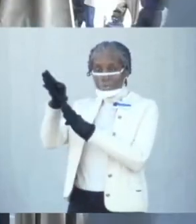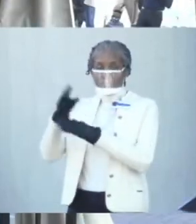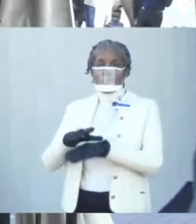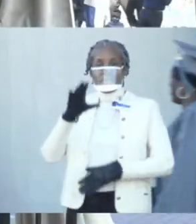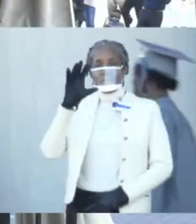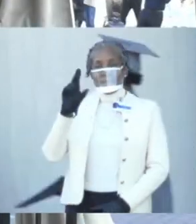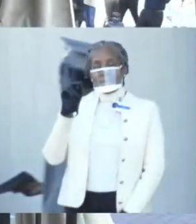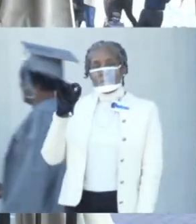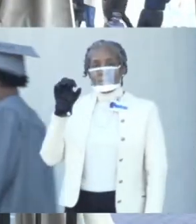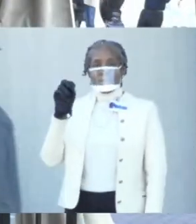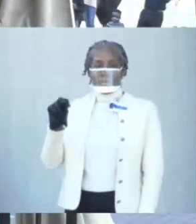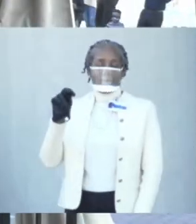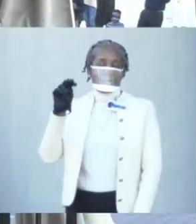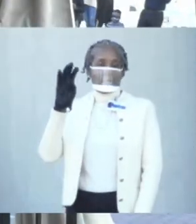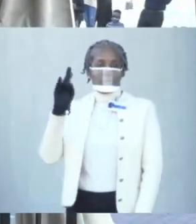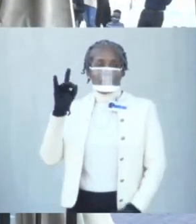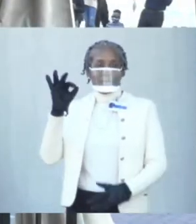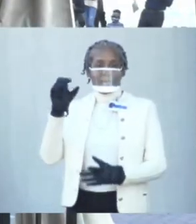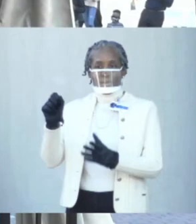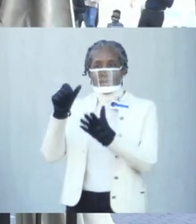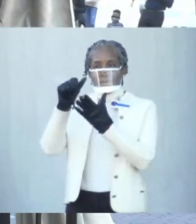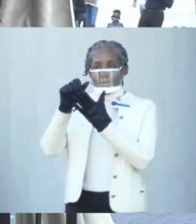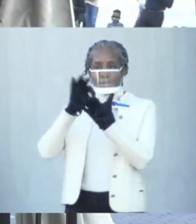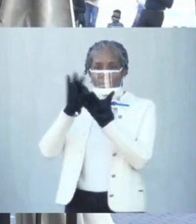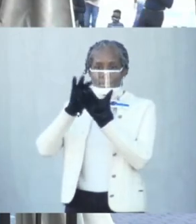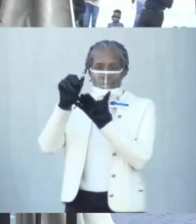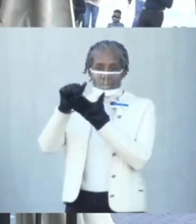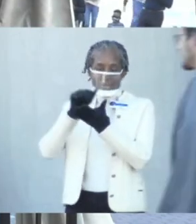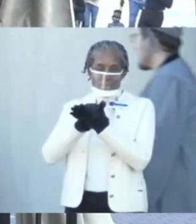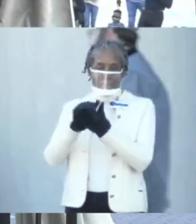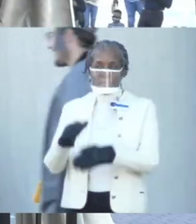Perry Bynum, Accounting.